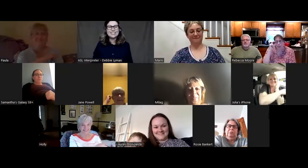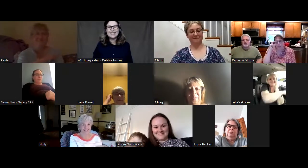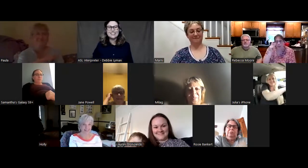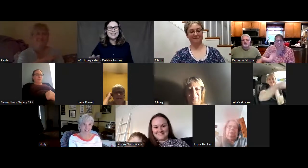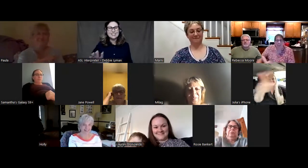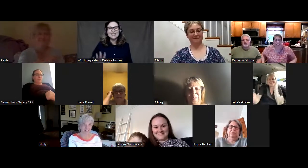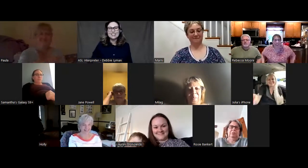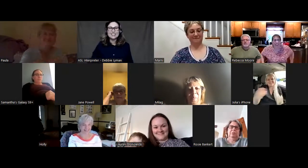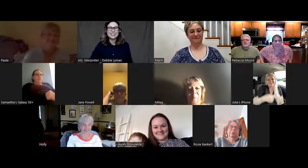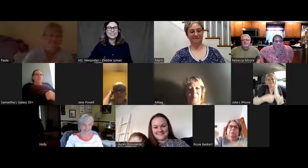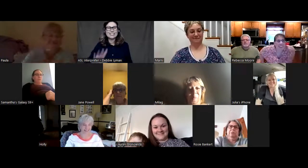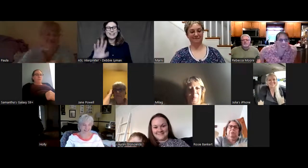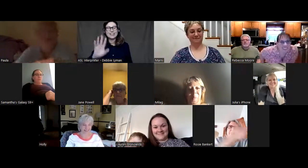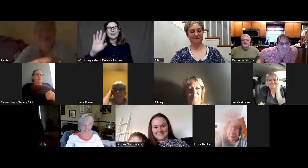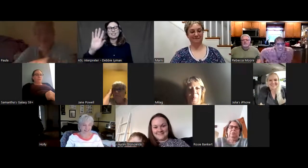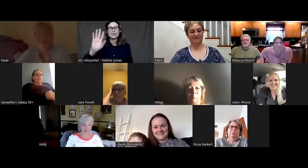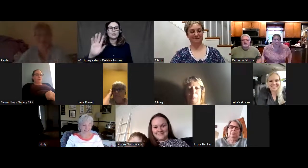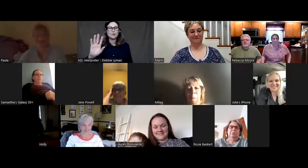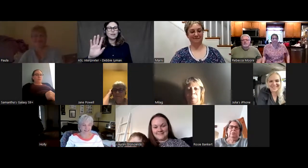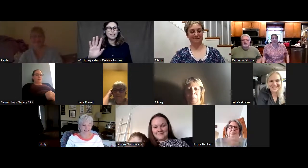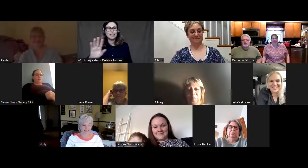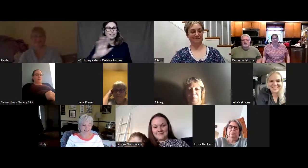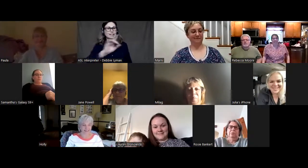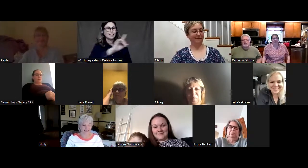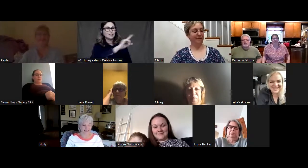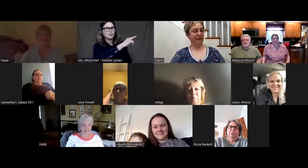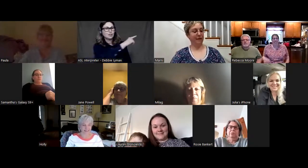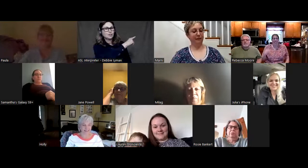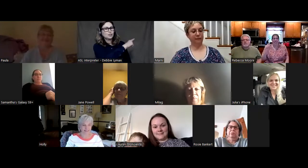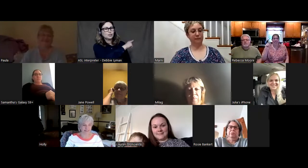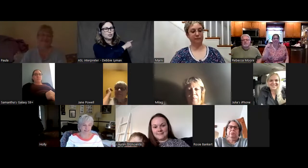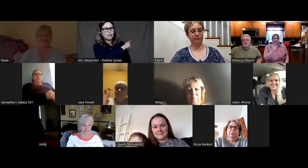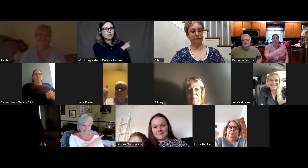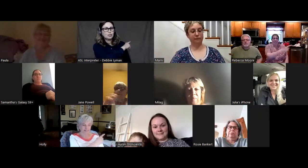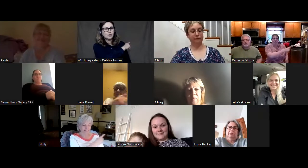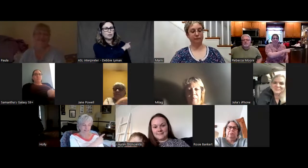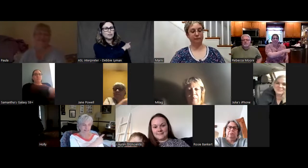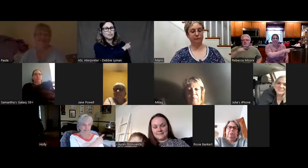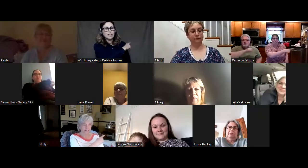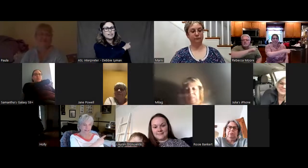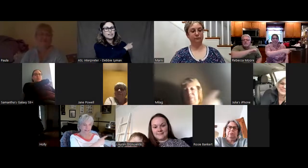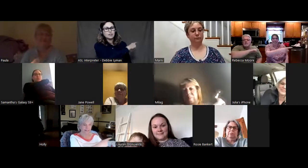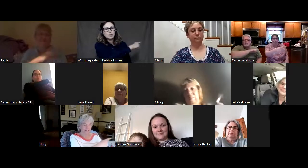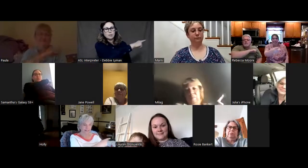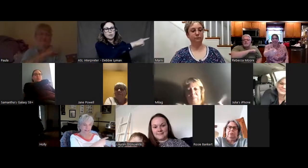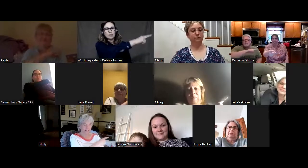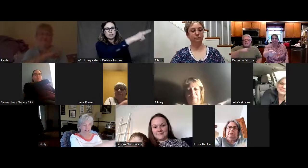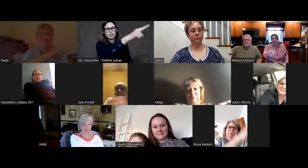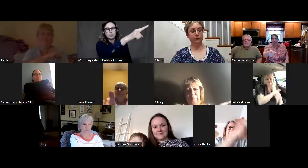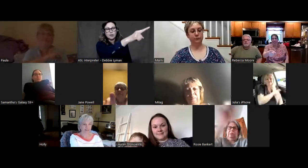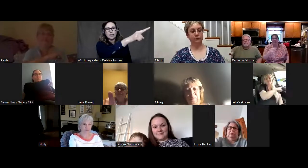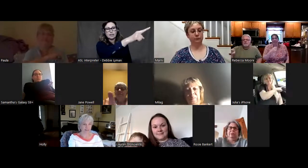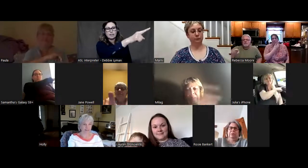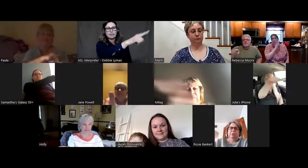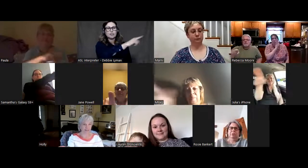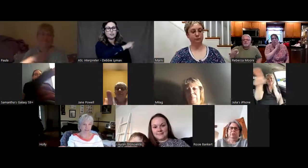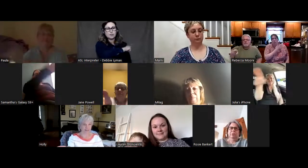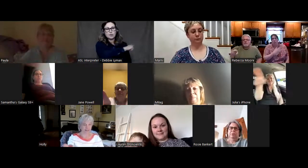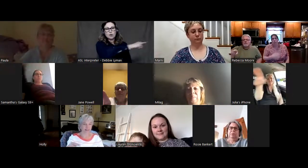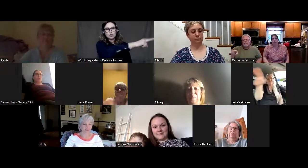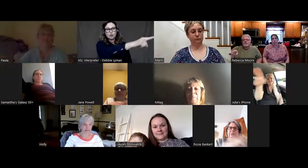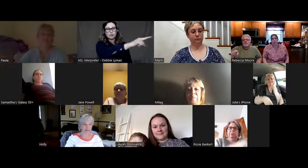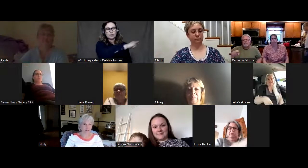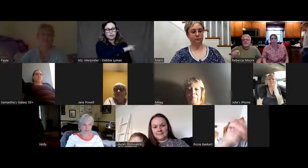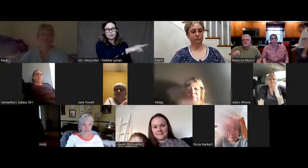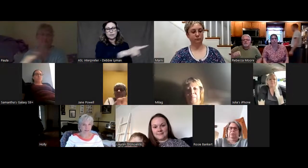Man, it's so hard when you slow it down. Okay, so if your right hand, you go to your left shoulder and then you come around to your right. So you